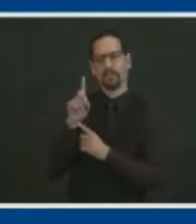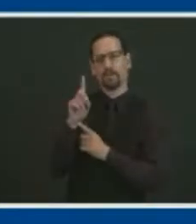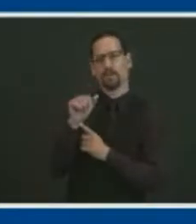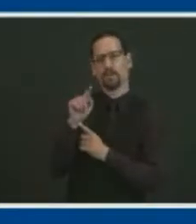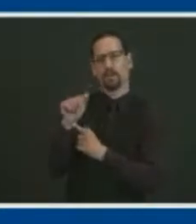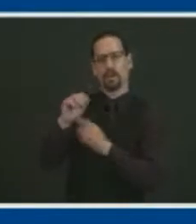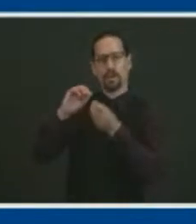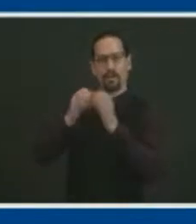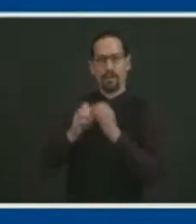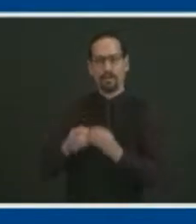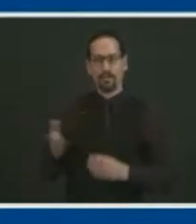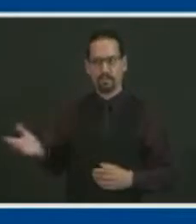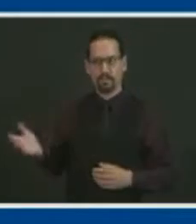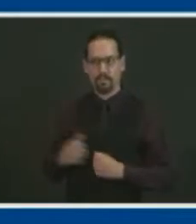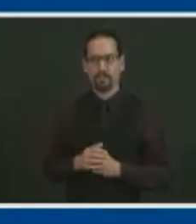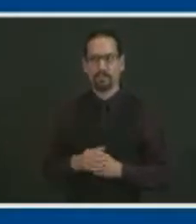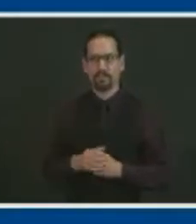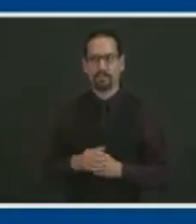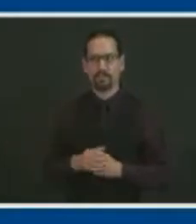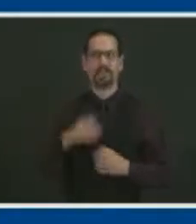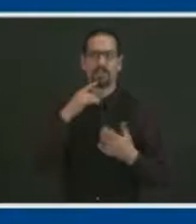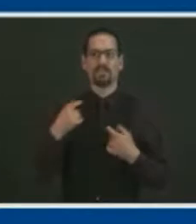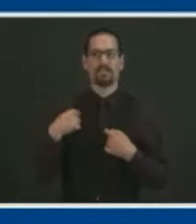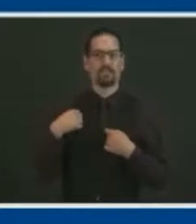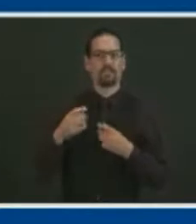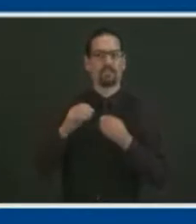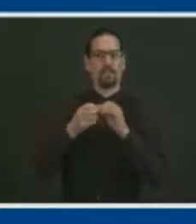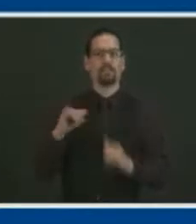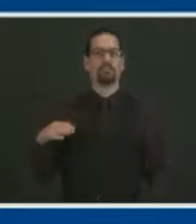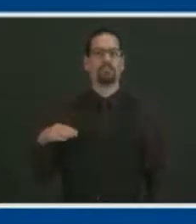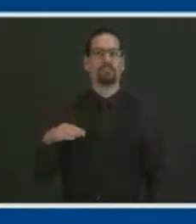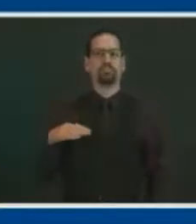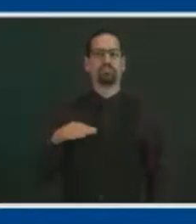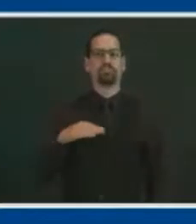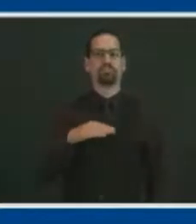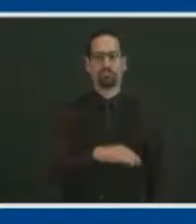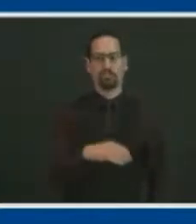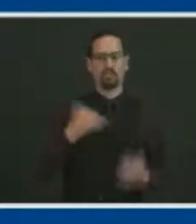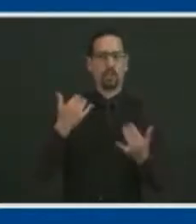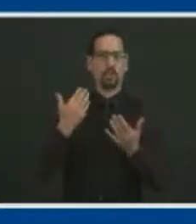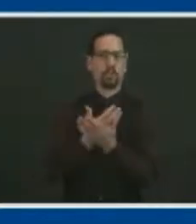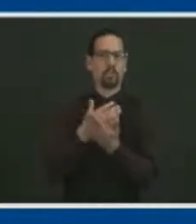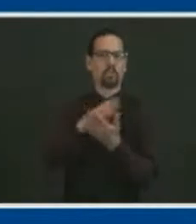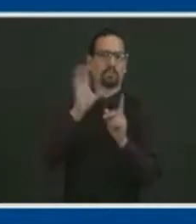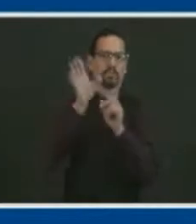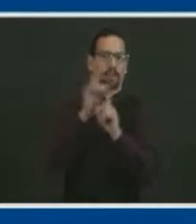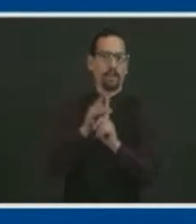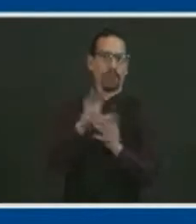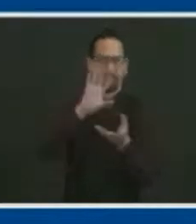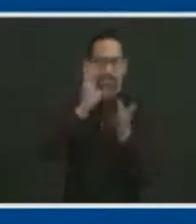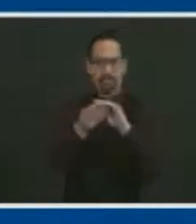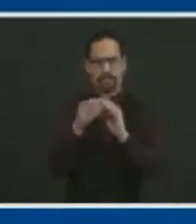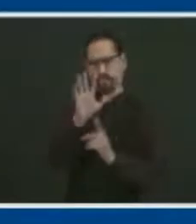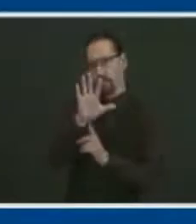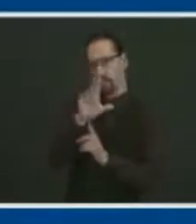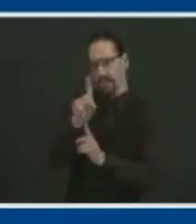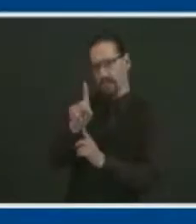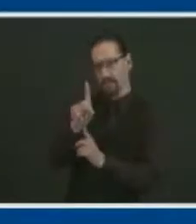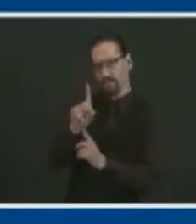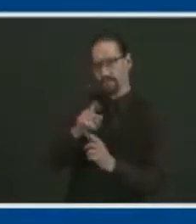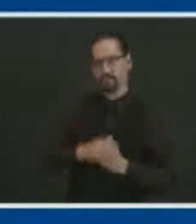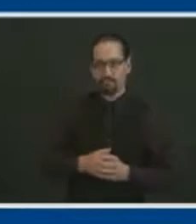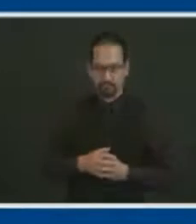have 51 new cases to announce today. This number is relatively low, and our numbers from over the weekend were